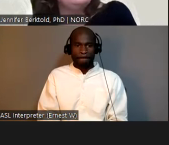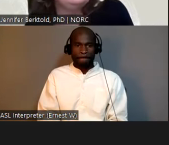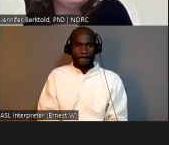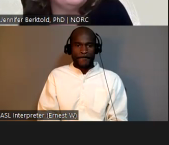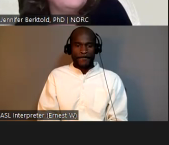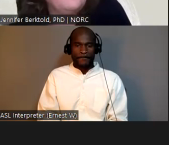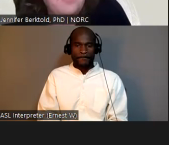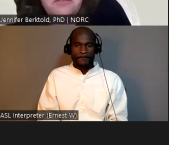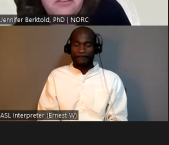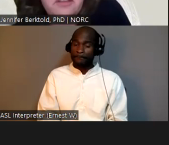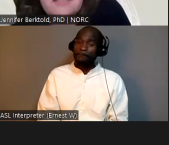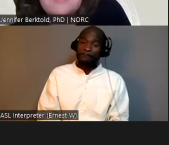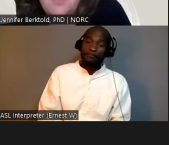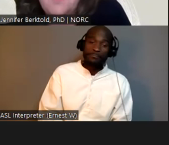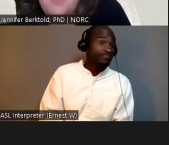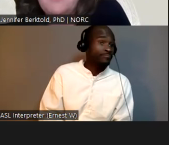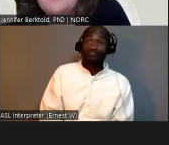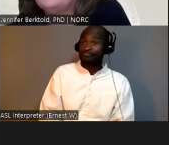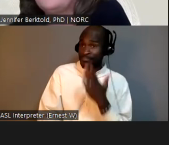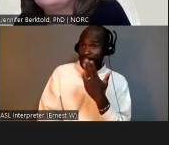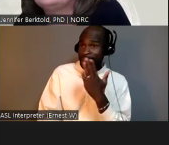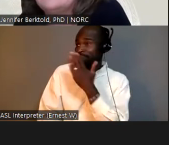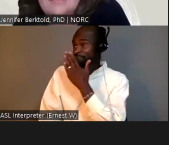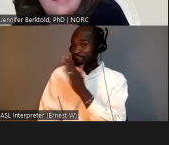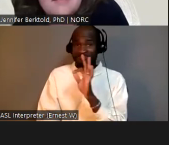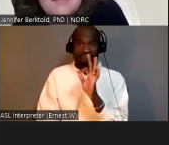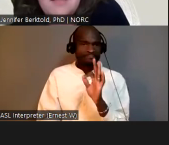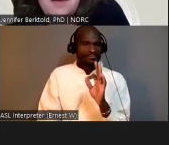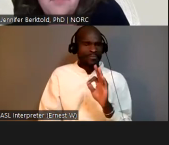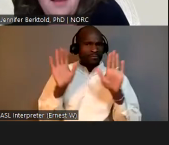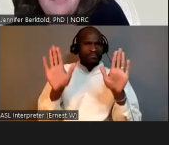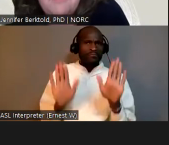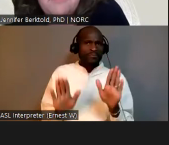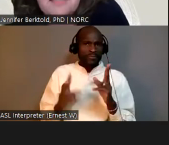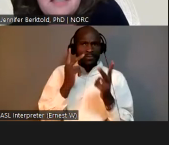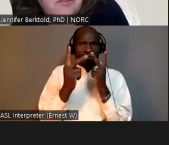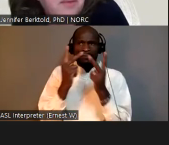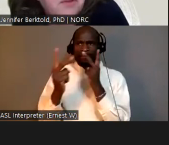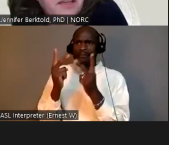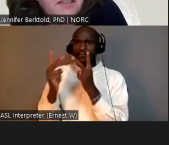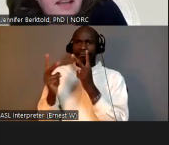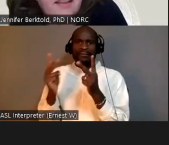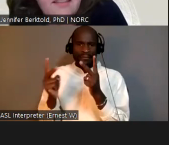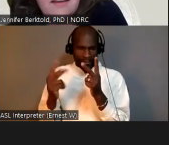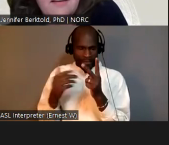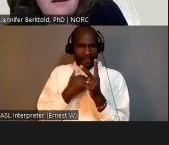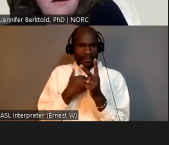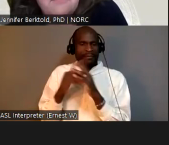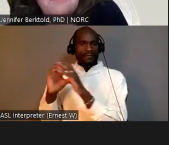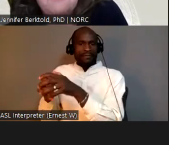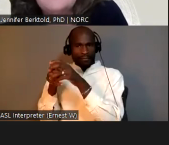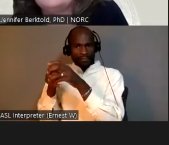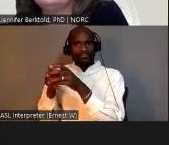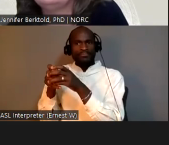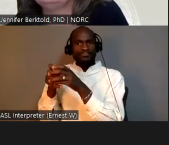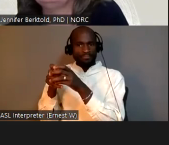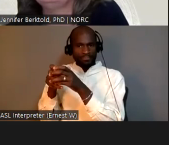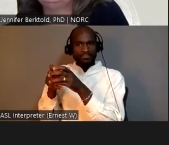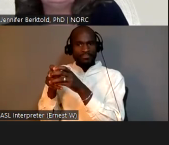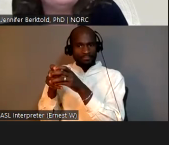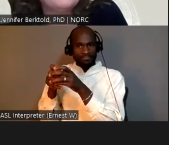So I think it's really, thank you for this. I think it's great to see that we have a set of people here today that are